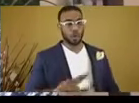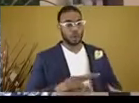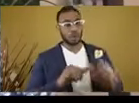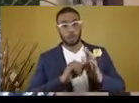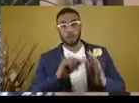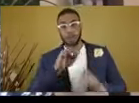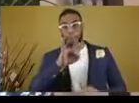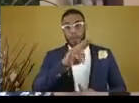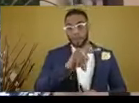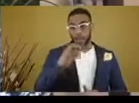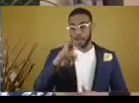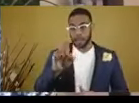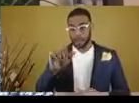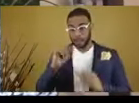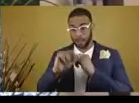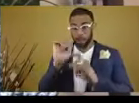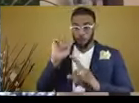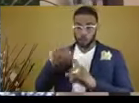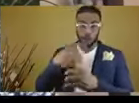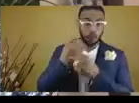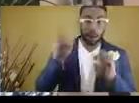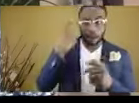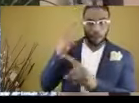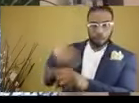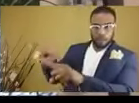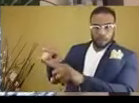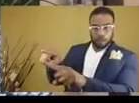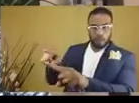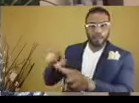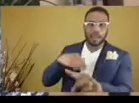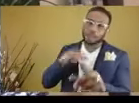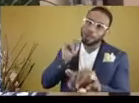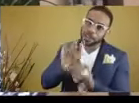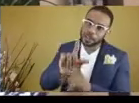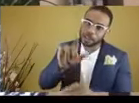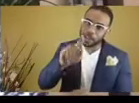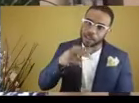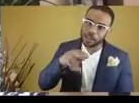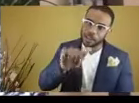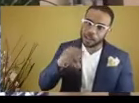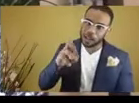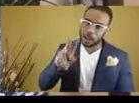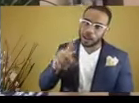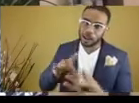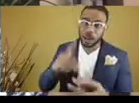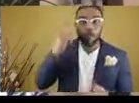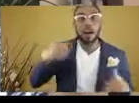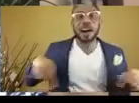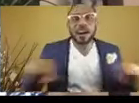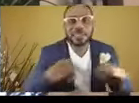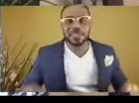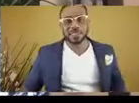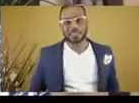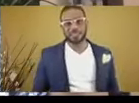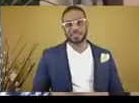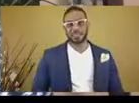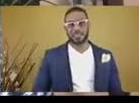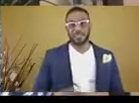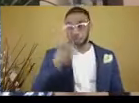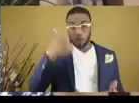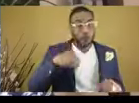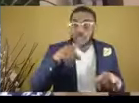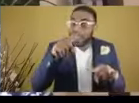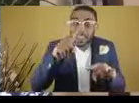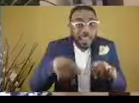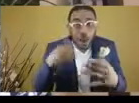to victory, not for them, but as my sister Latasha Brown says, for us, because we can't